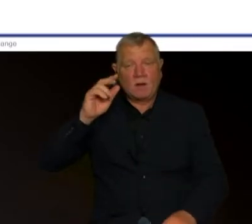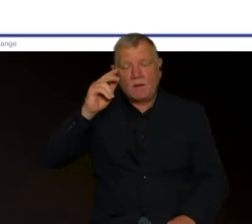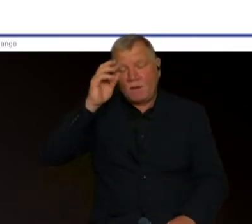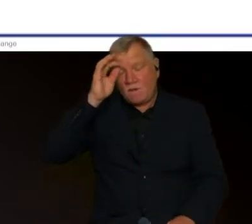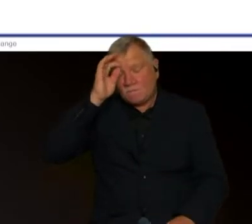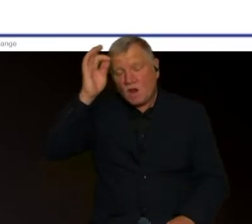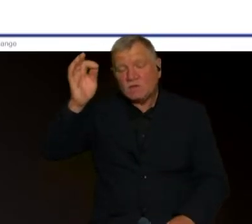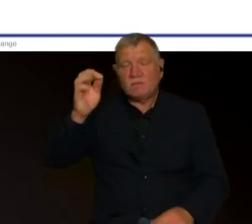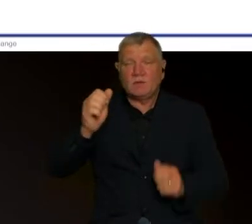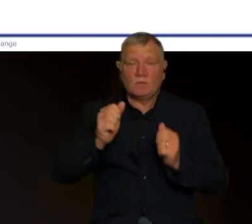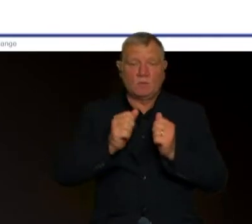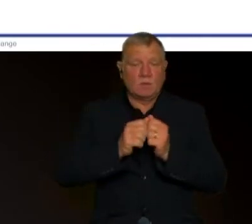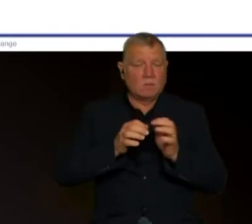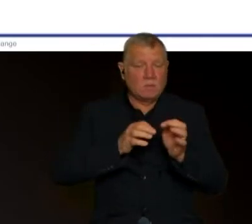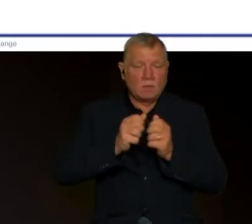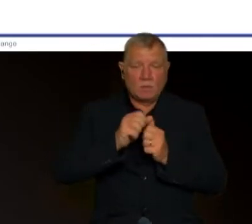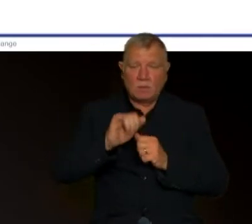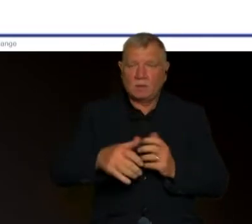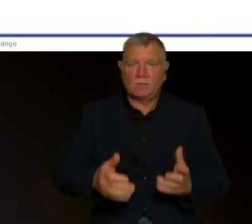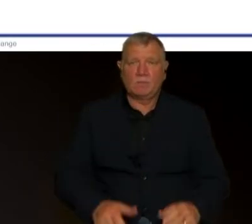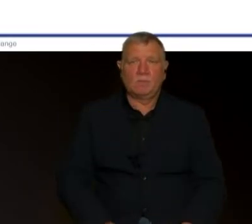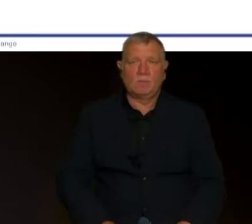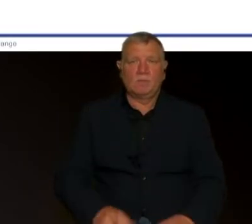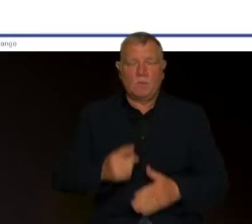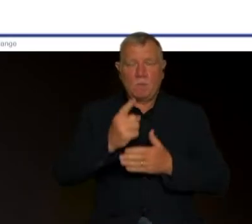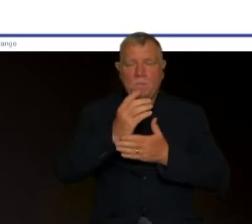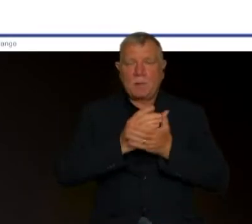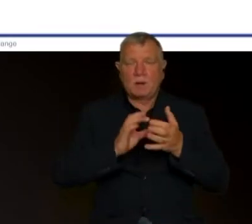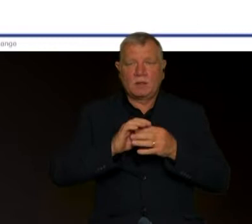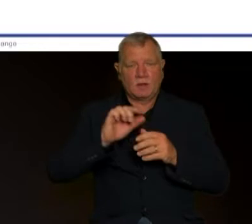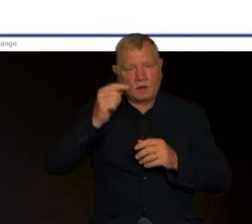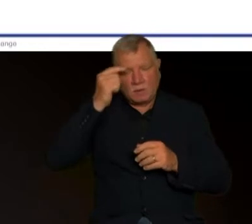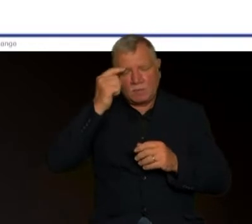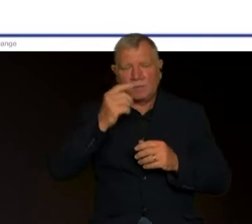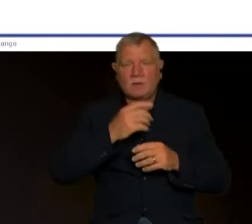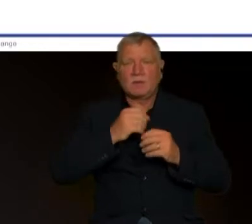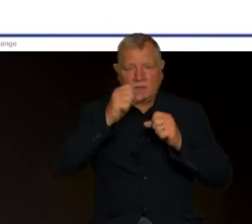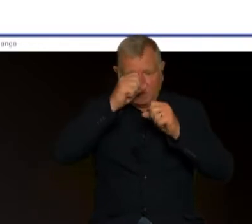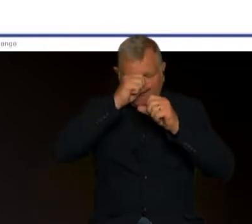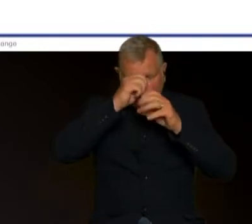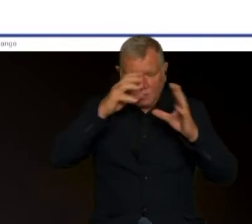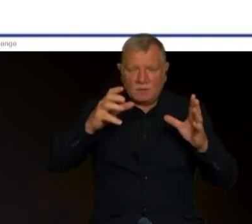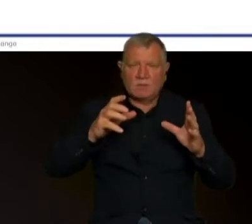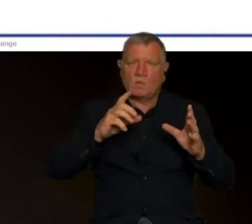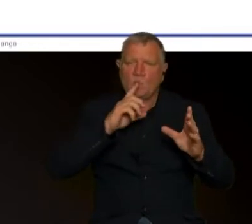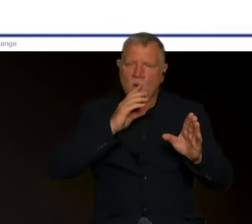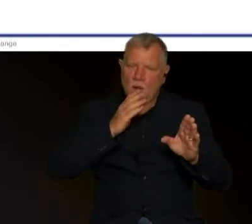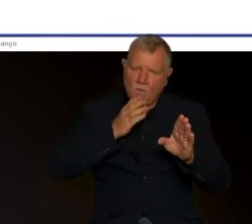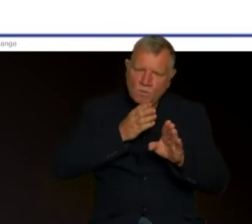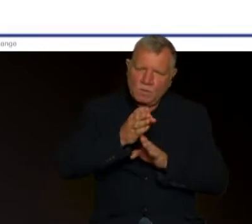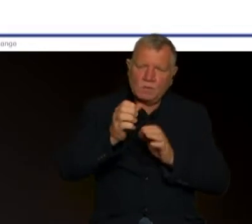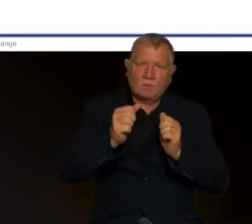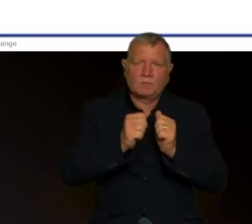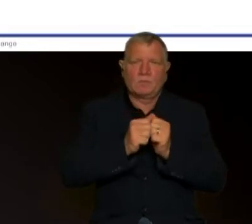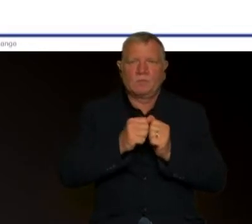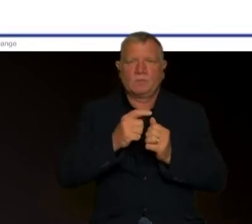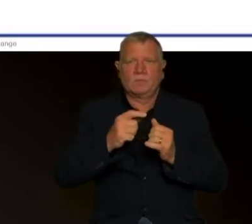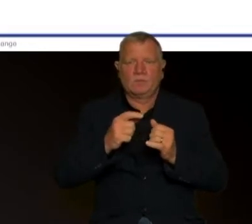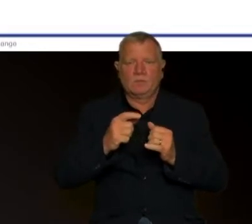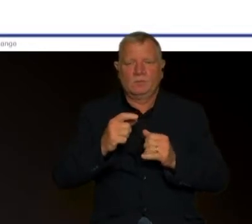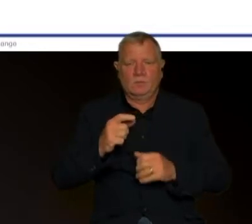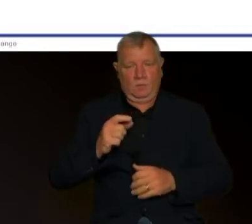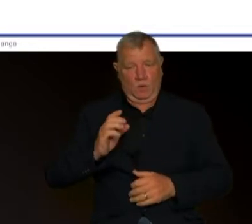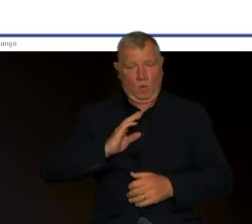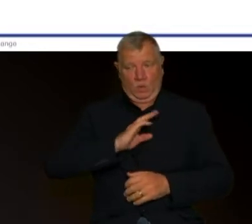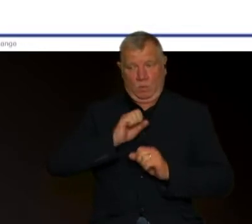the philosophy that was defined by the government, and this government